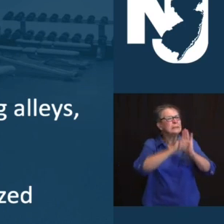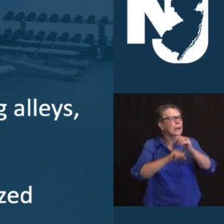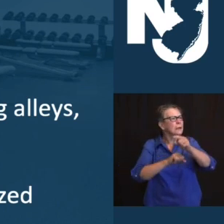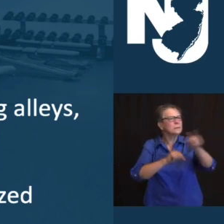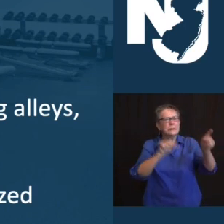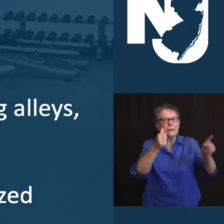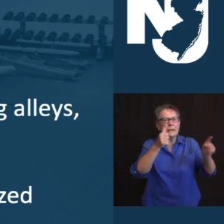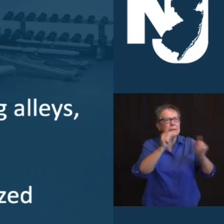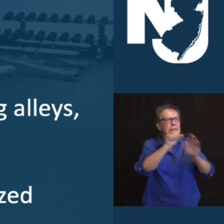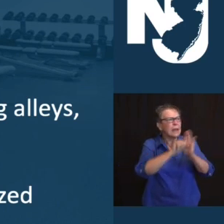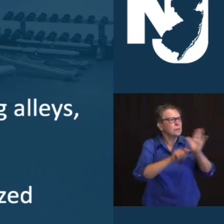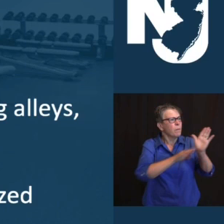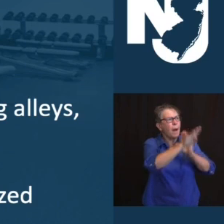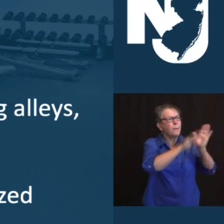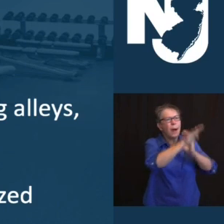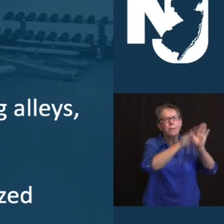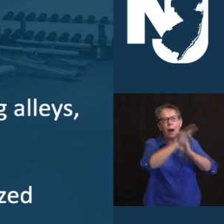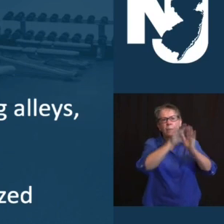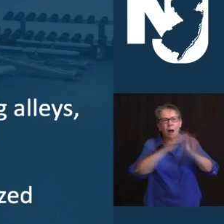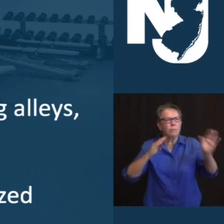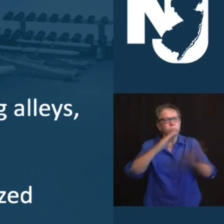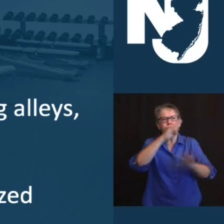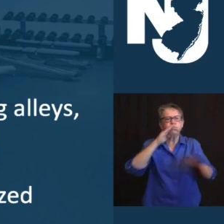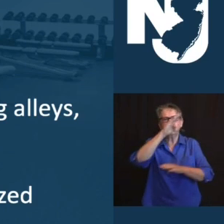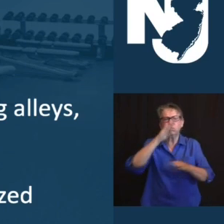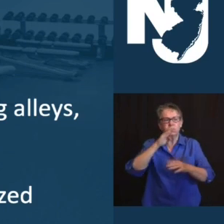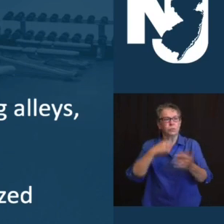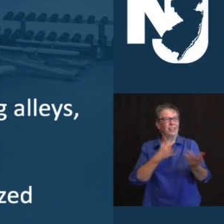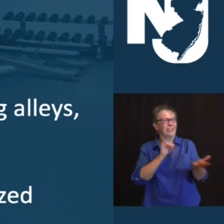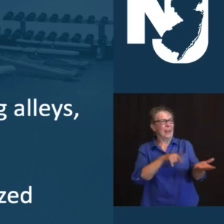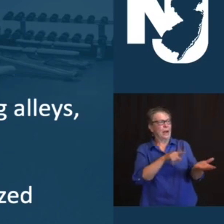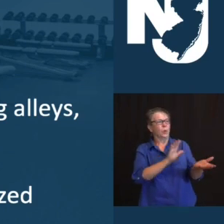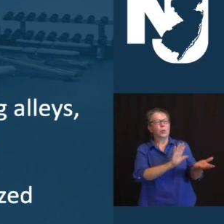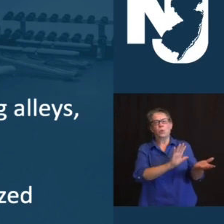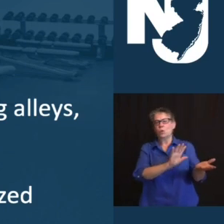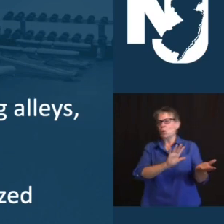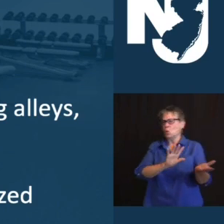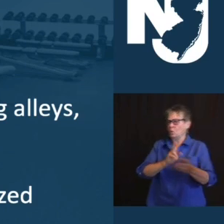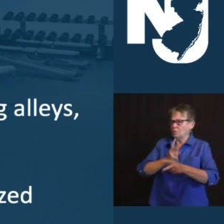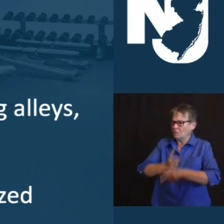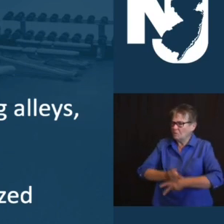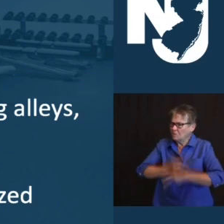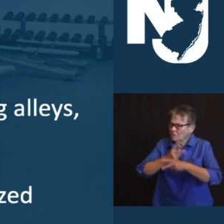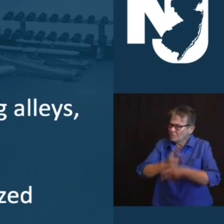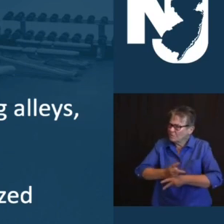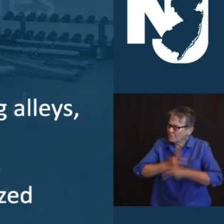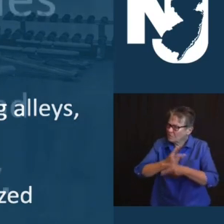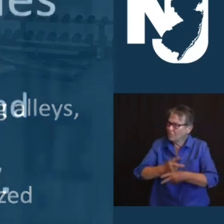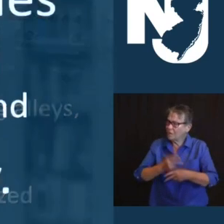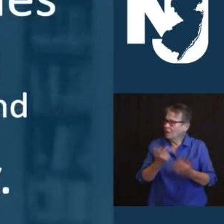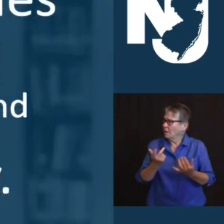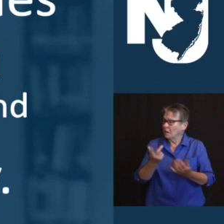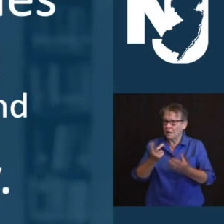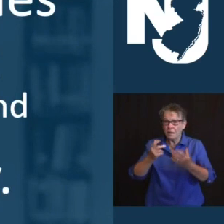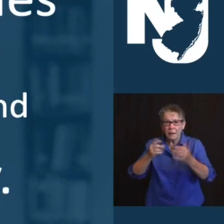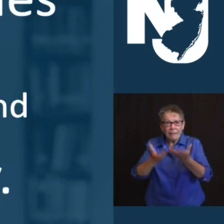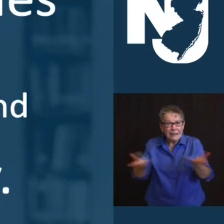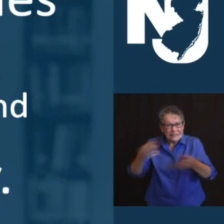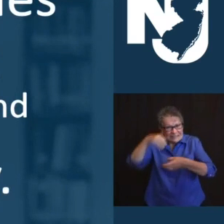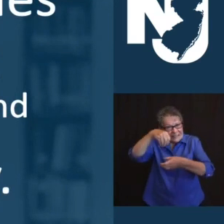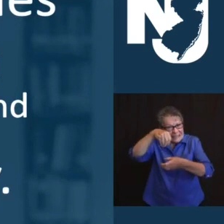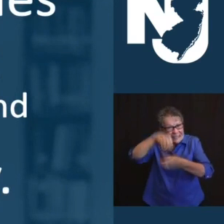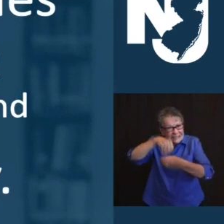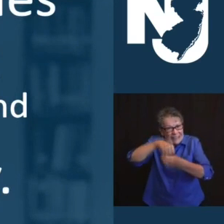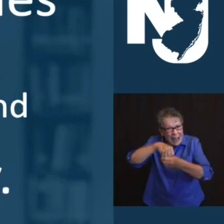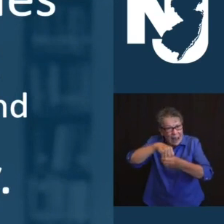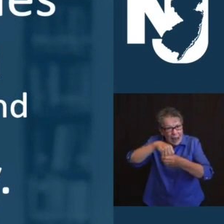say, inside is a whole different reality than outside. I'm also pleased to announce that our libraries will